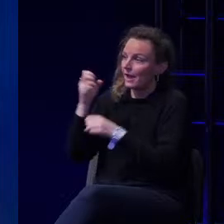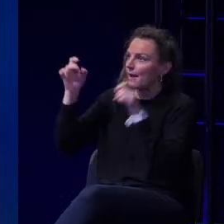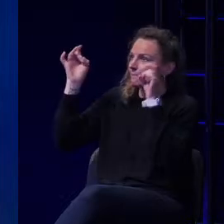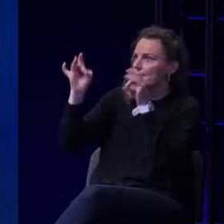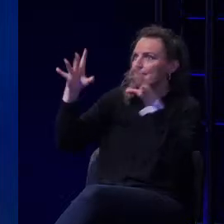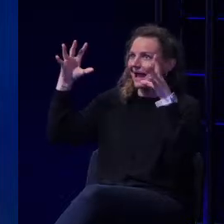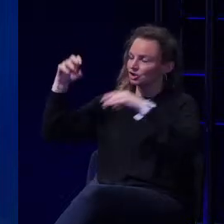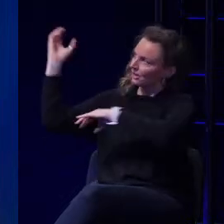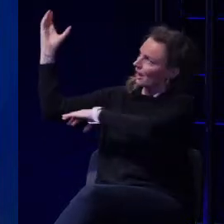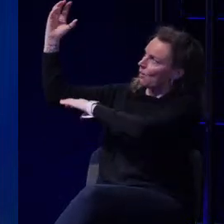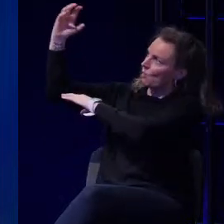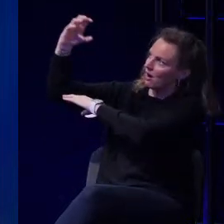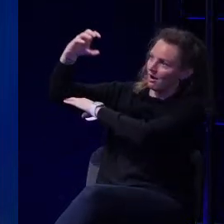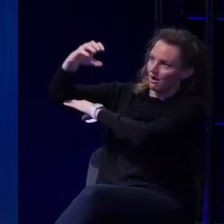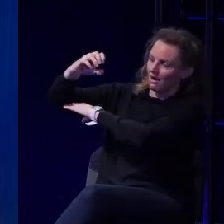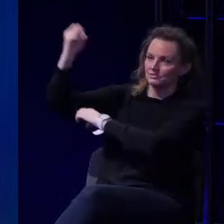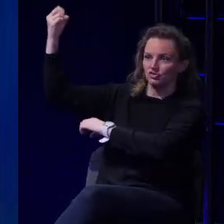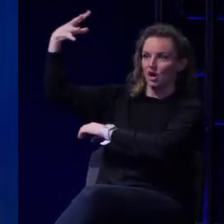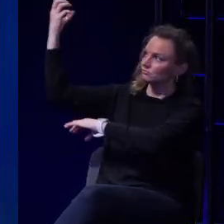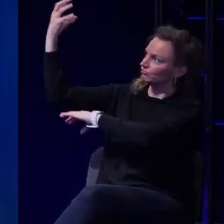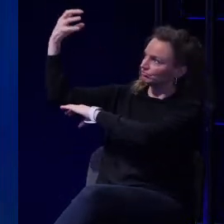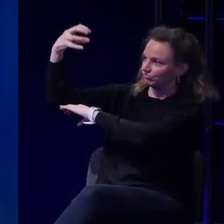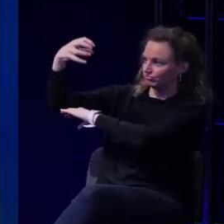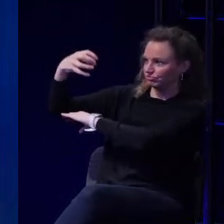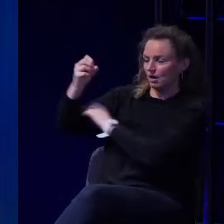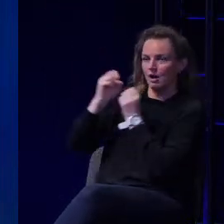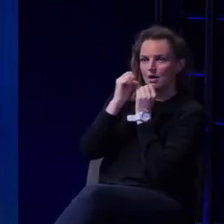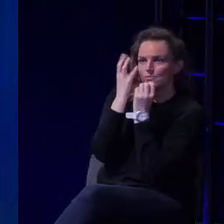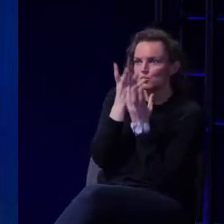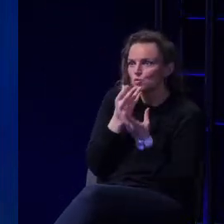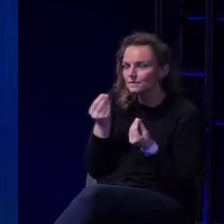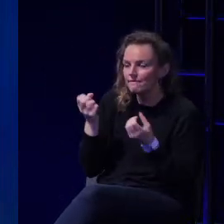sun was setting, not only would it be beautiful,